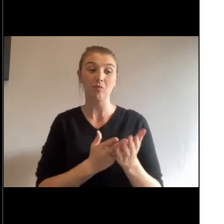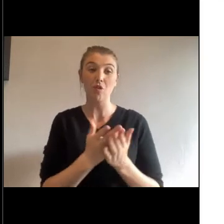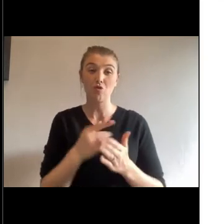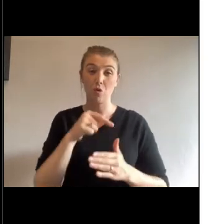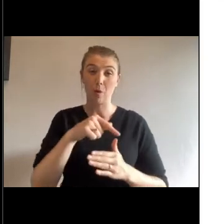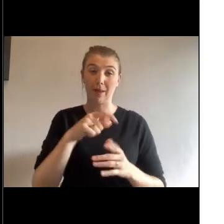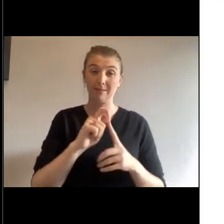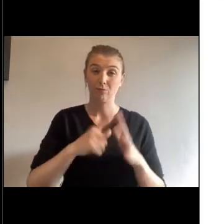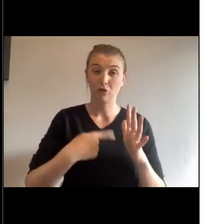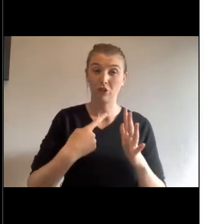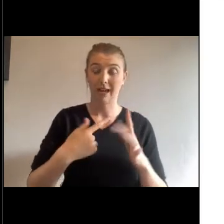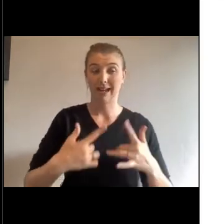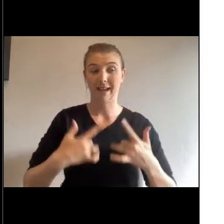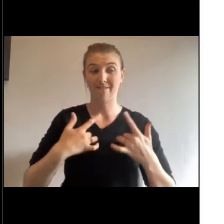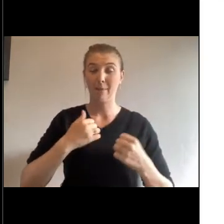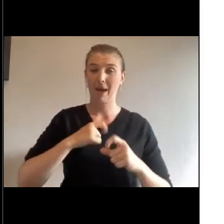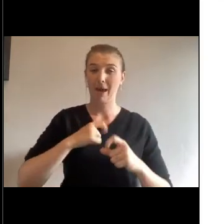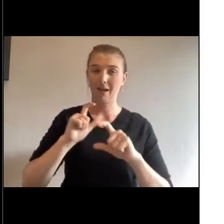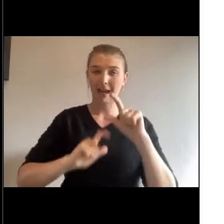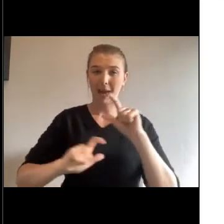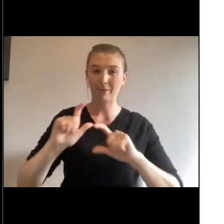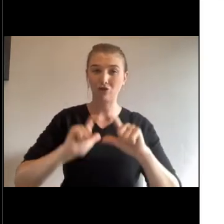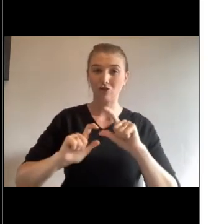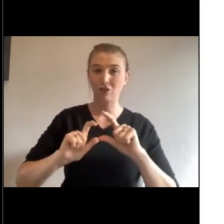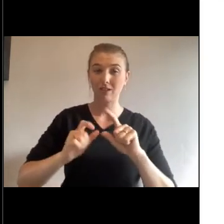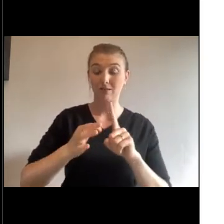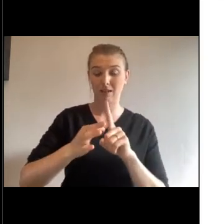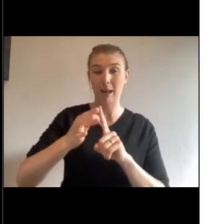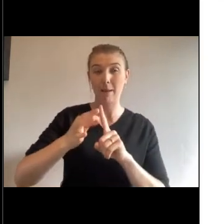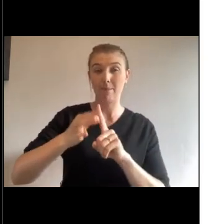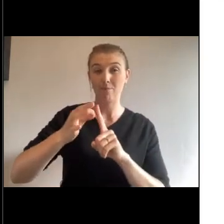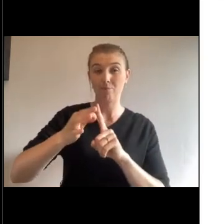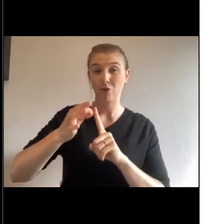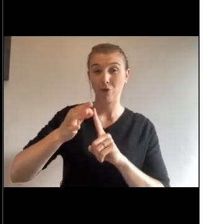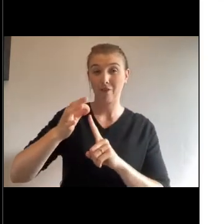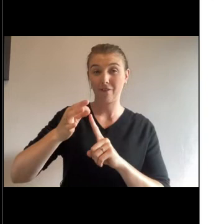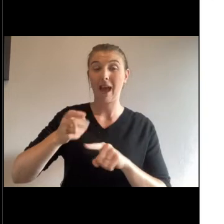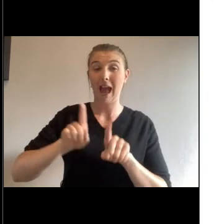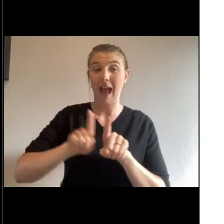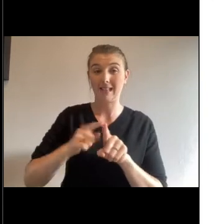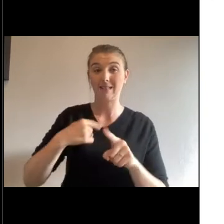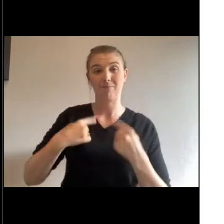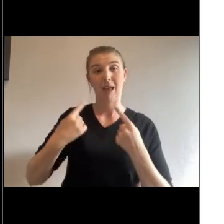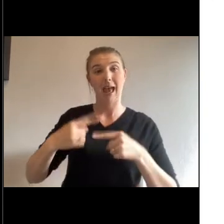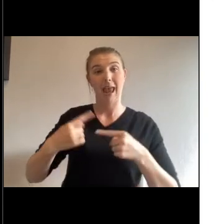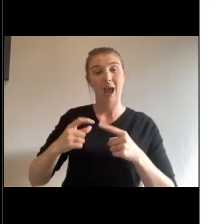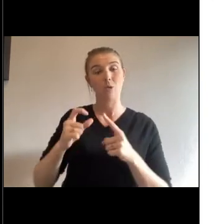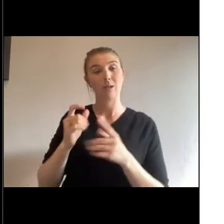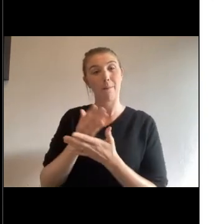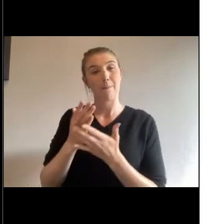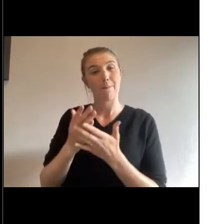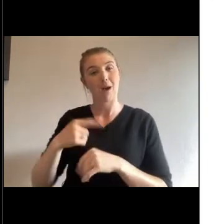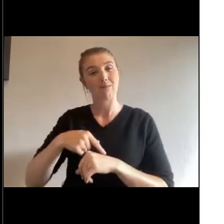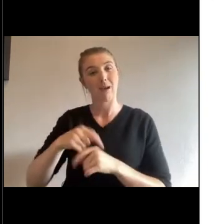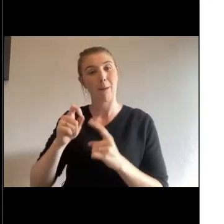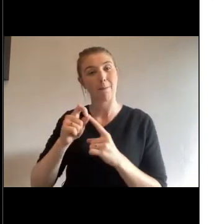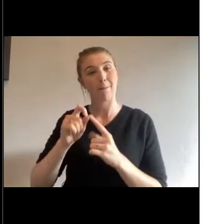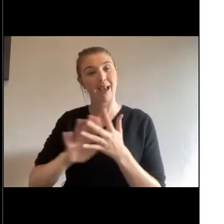that my chemistry was improving, and I was allowed to actually do a PhD, part-time PhD in this